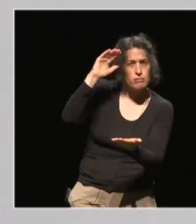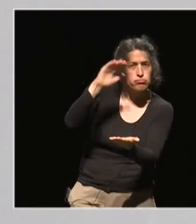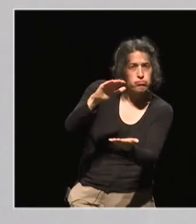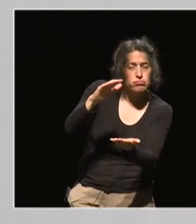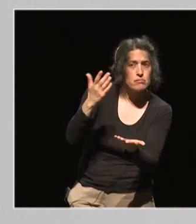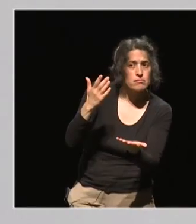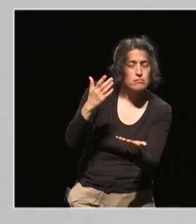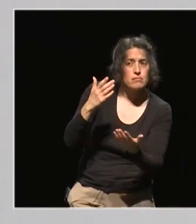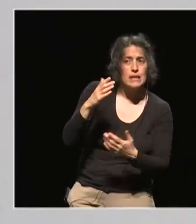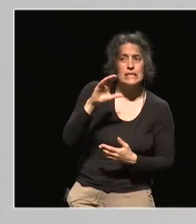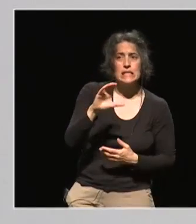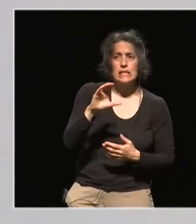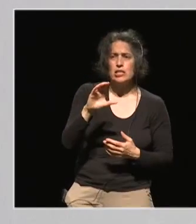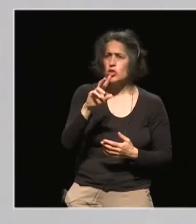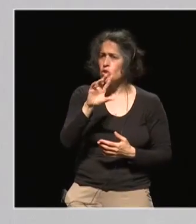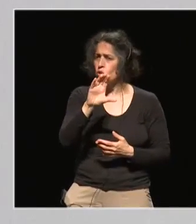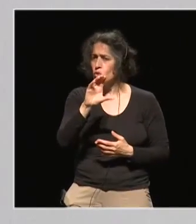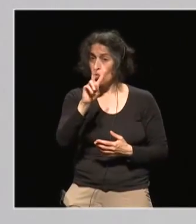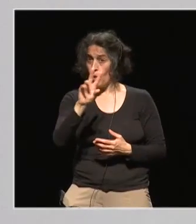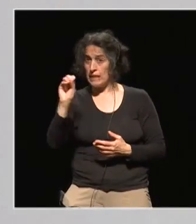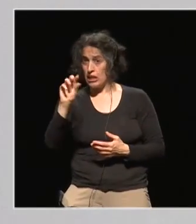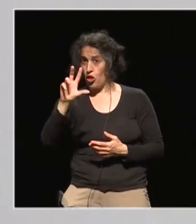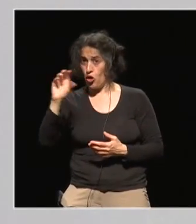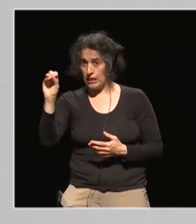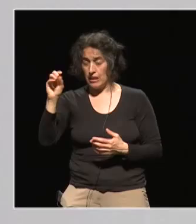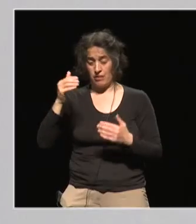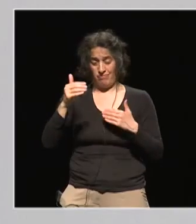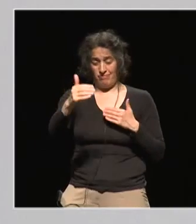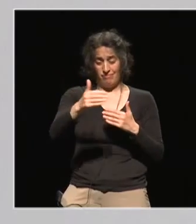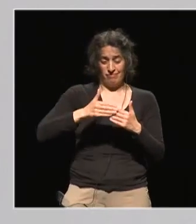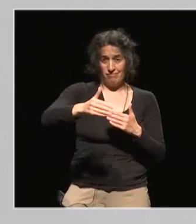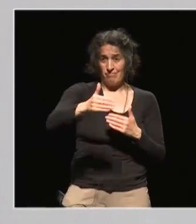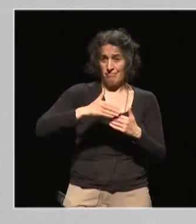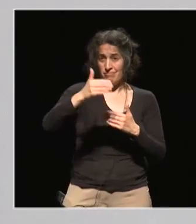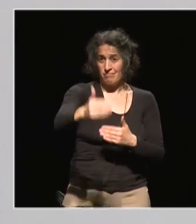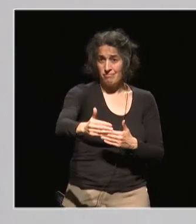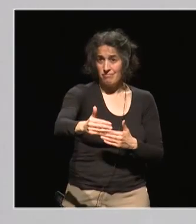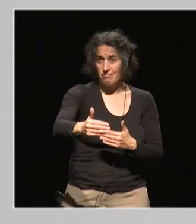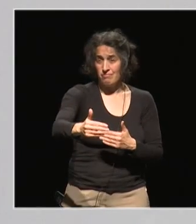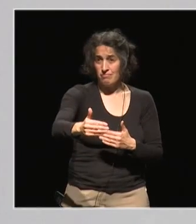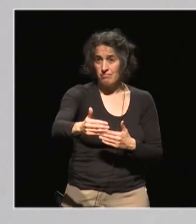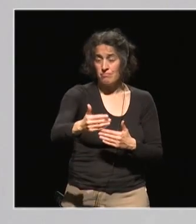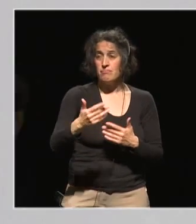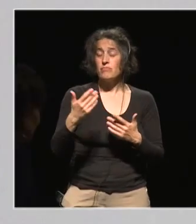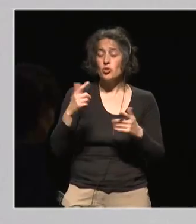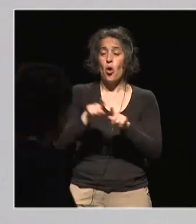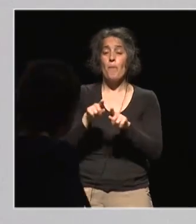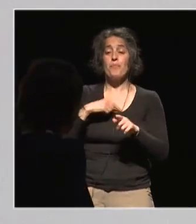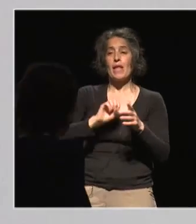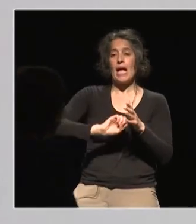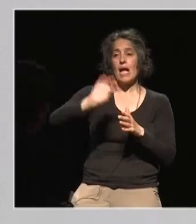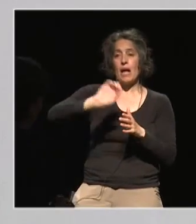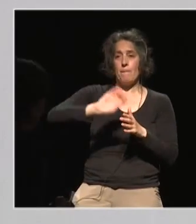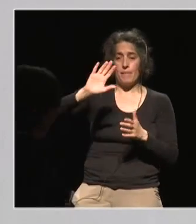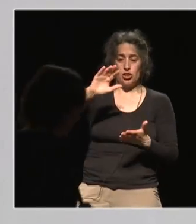the CRG is 2030. So the base year emission status